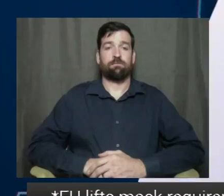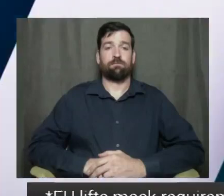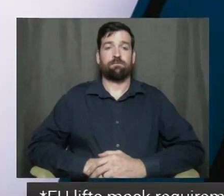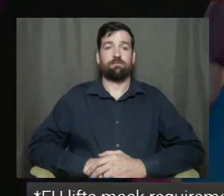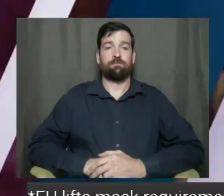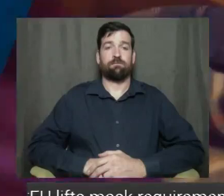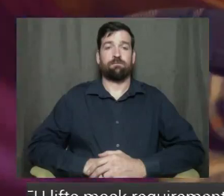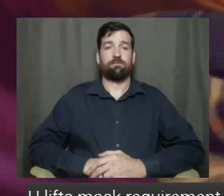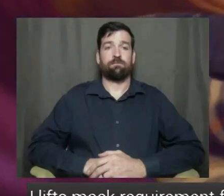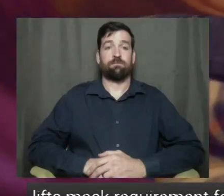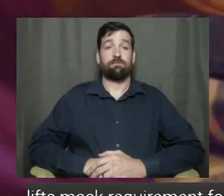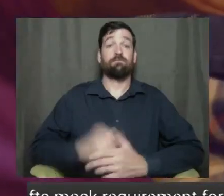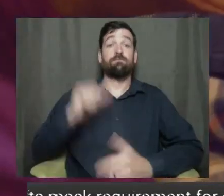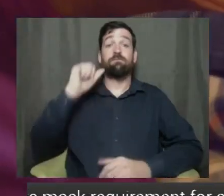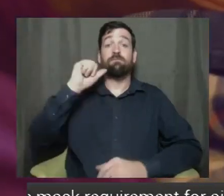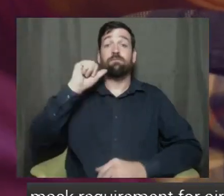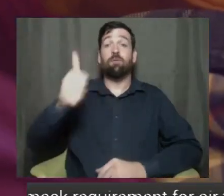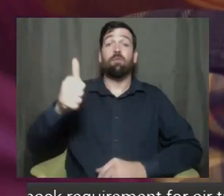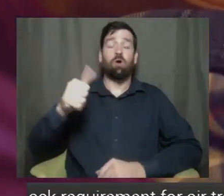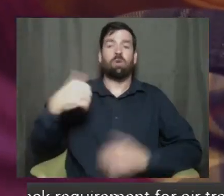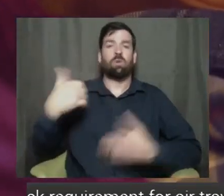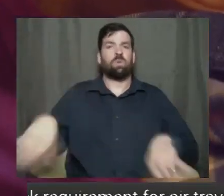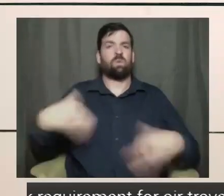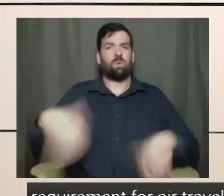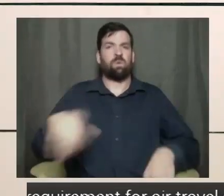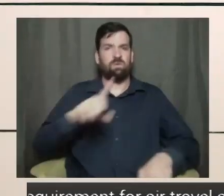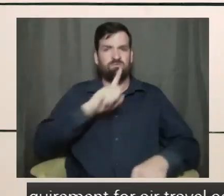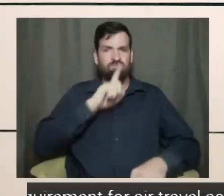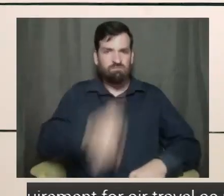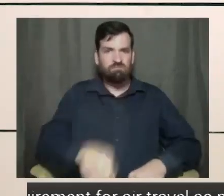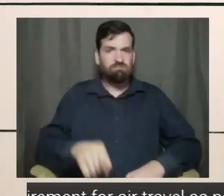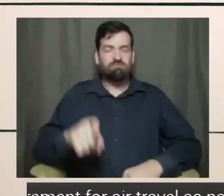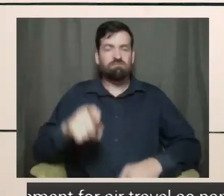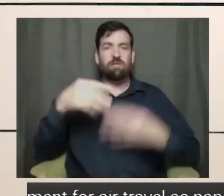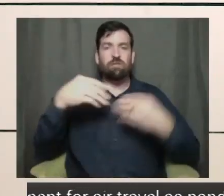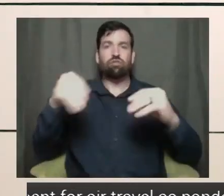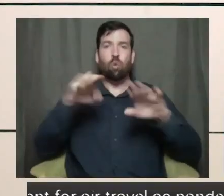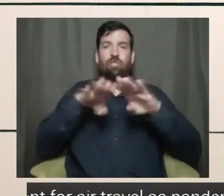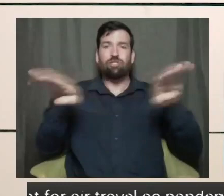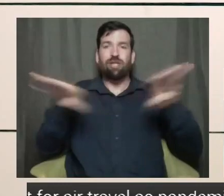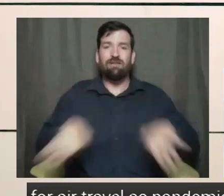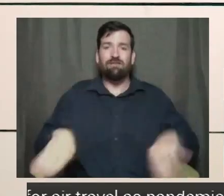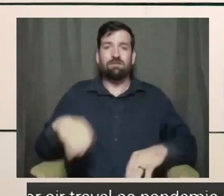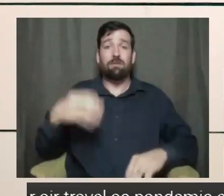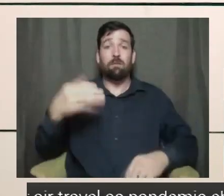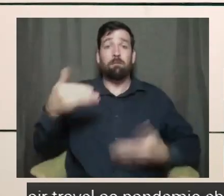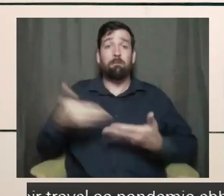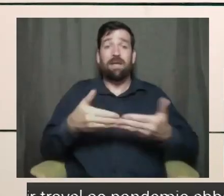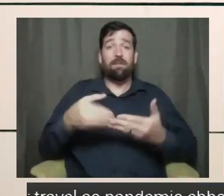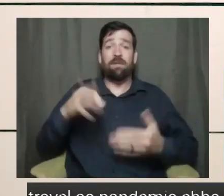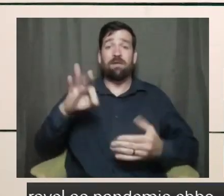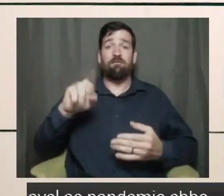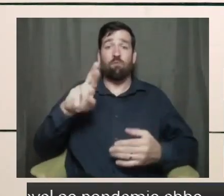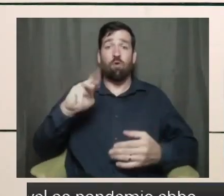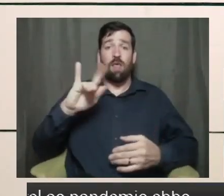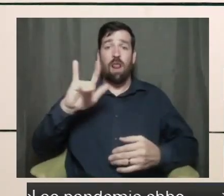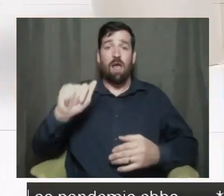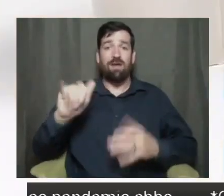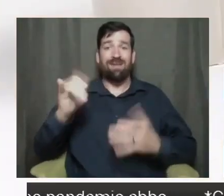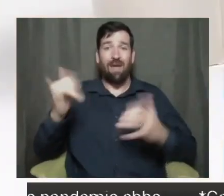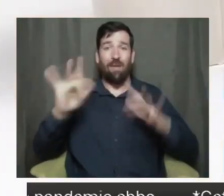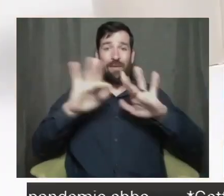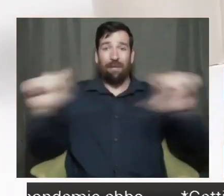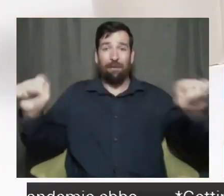Coming up tomorrow, it's an alarming reality. Store shelves where baby formula once sat, now empty as the nation deals with a